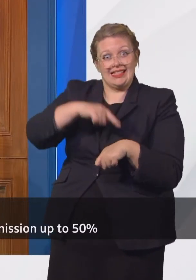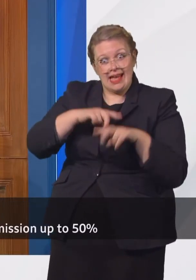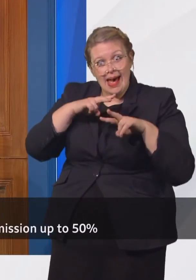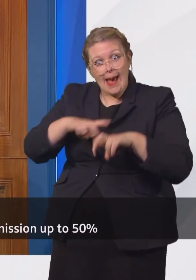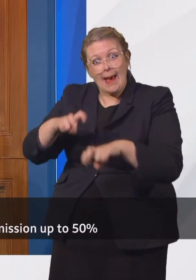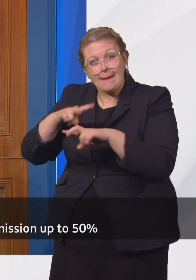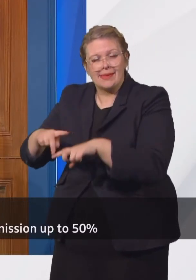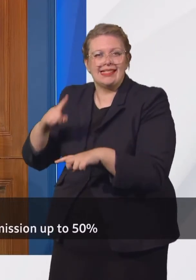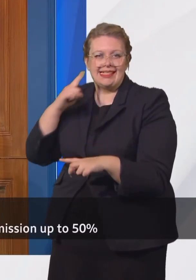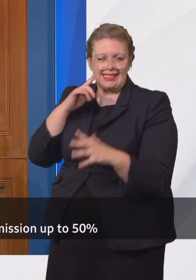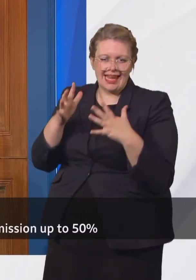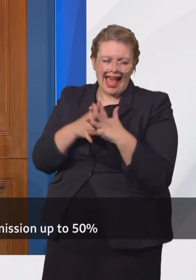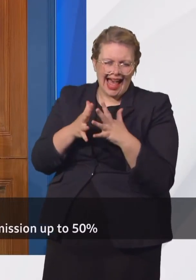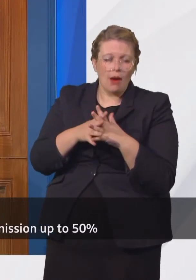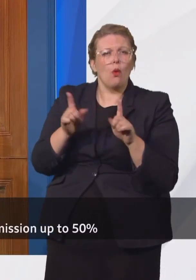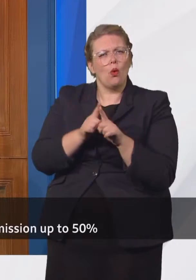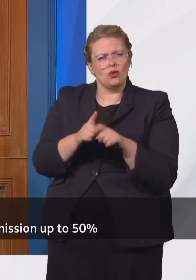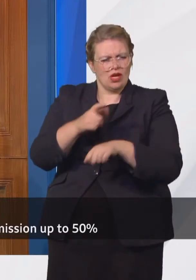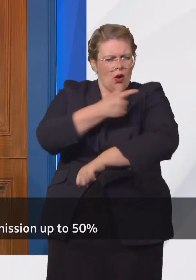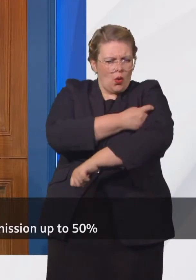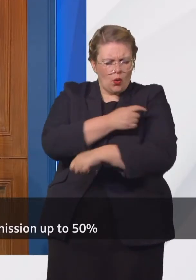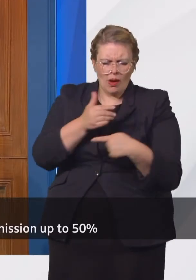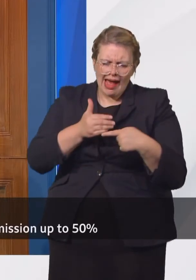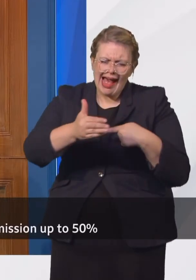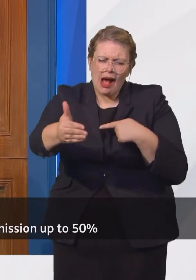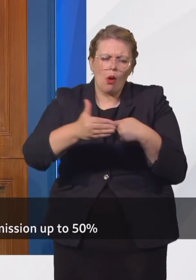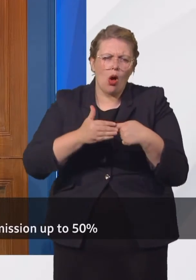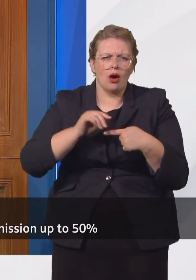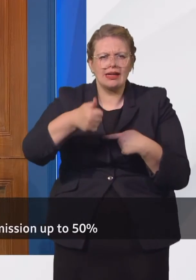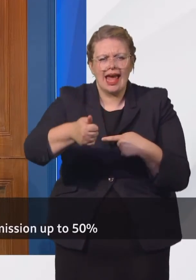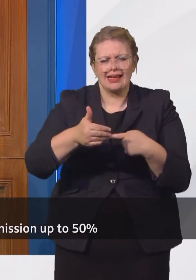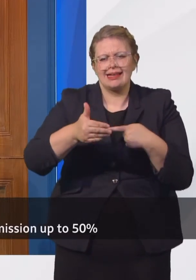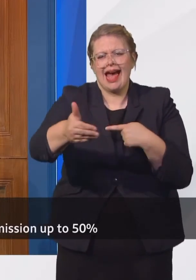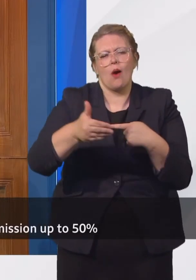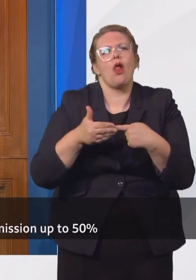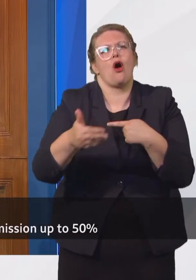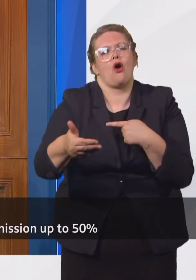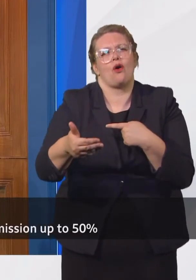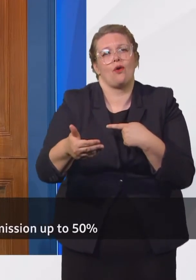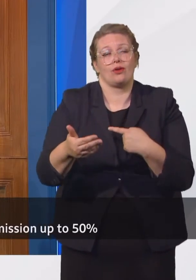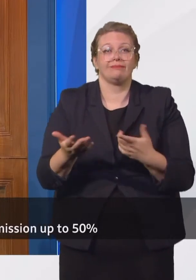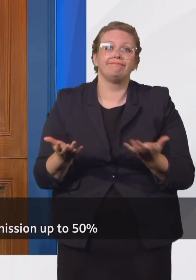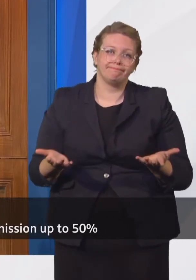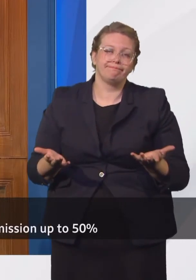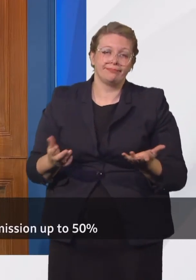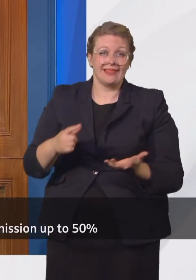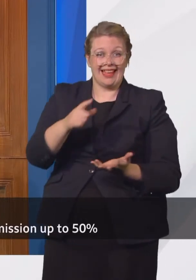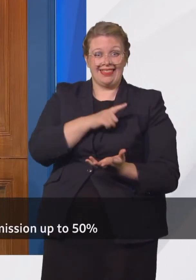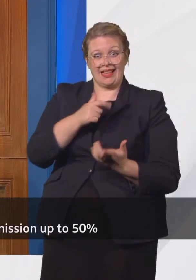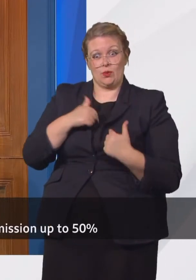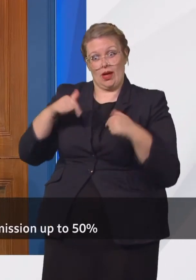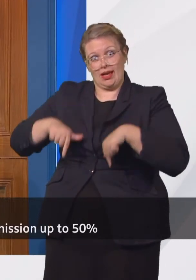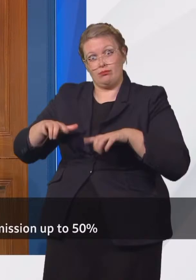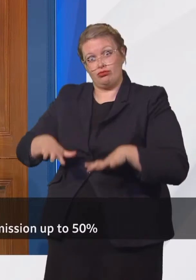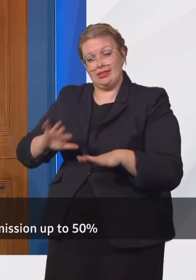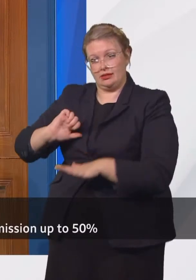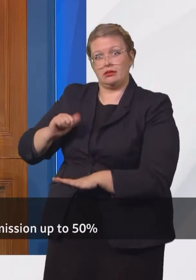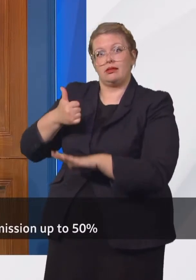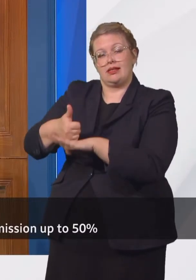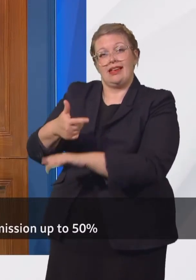what the kind of timings look like on that. And that is another reason why the Vaccines Task Force